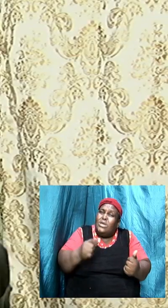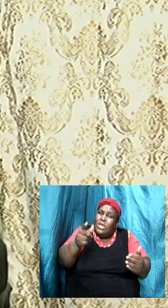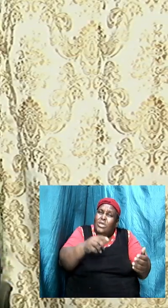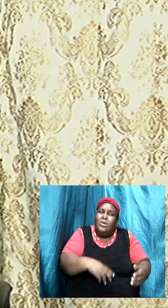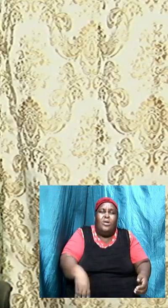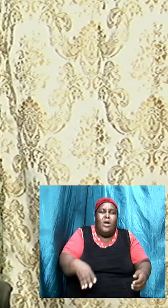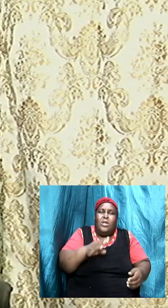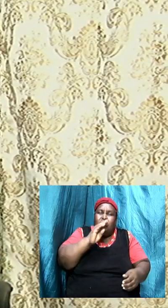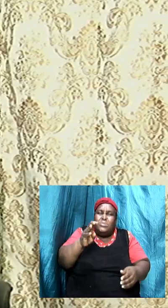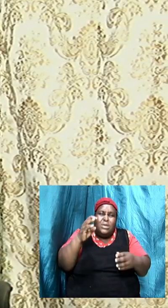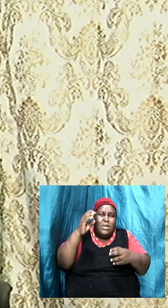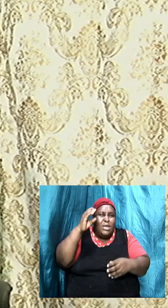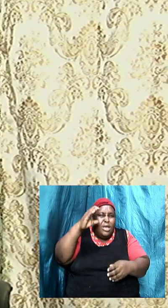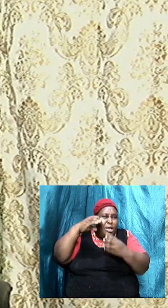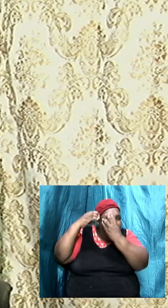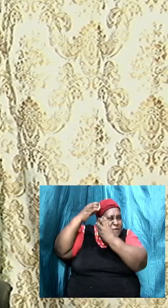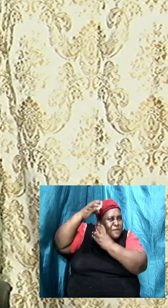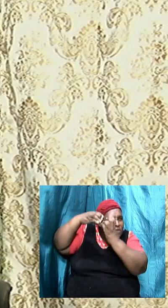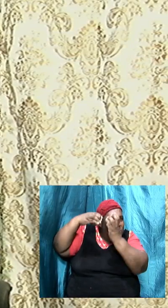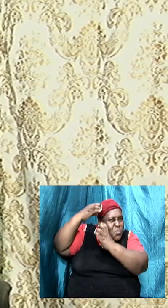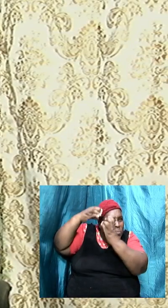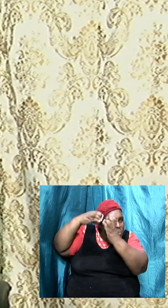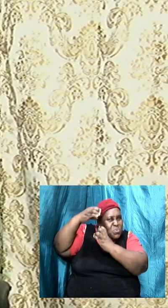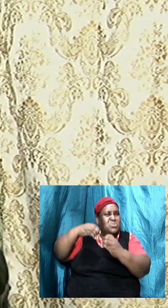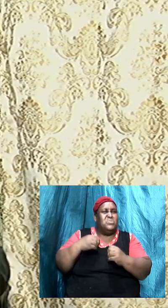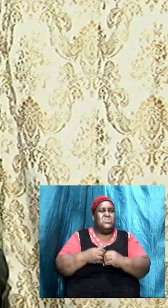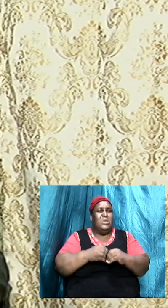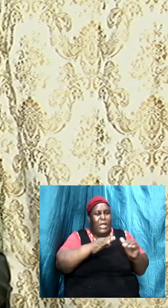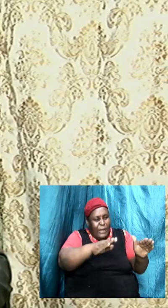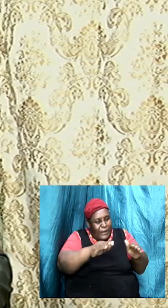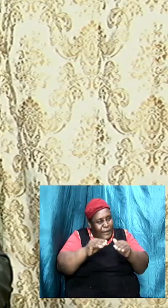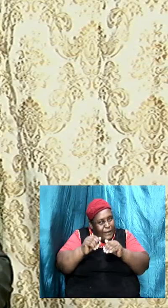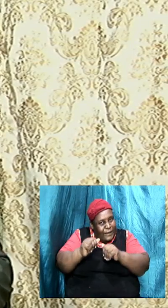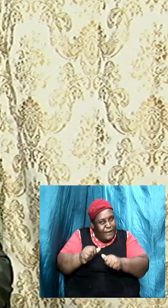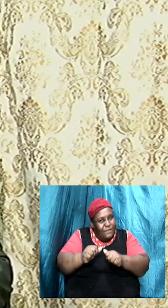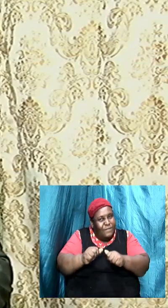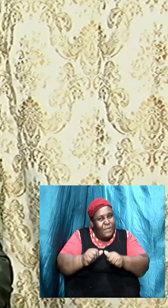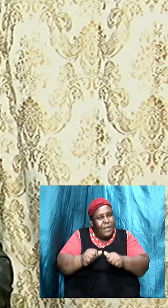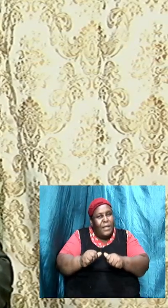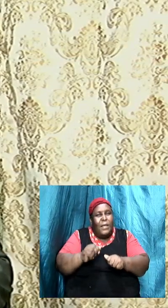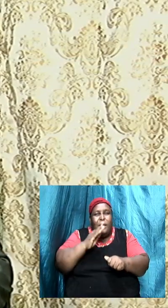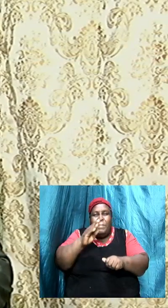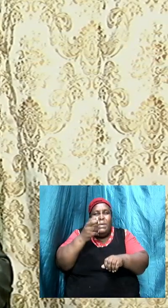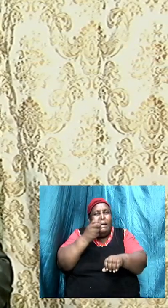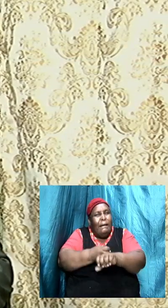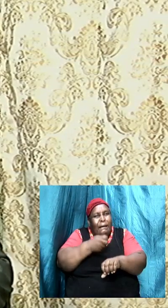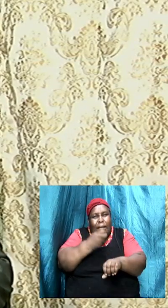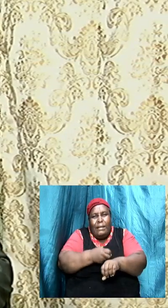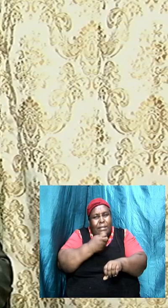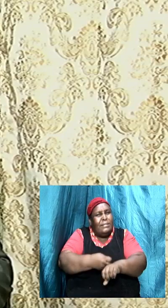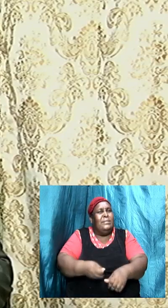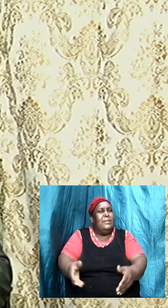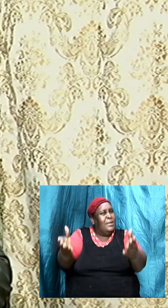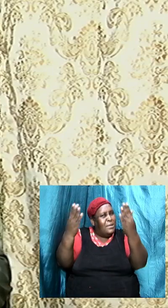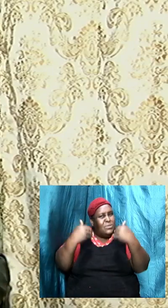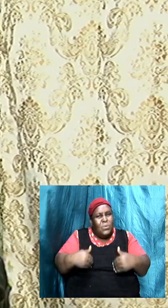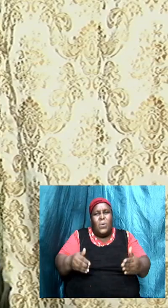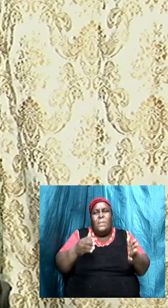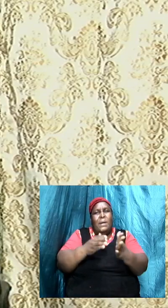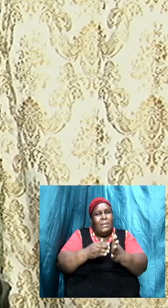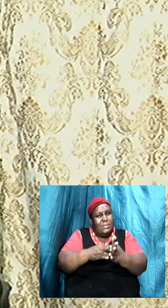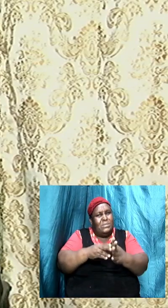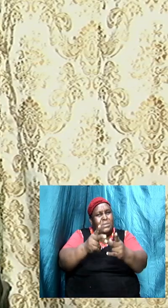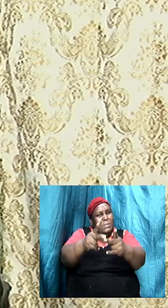Hallelujah. And when you are moved out of your place, it is going to be hard for you to come back into that